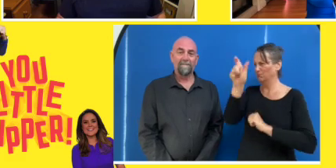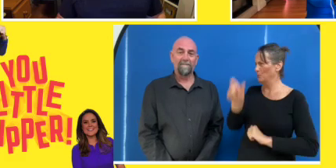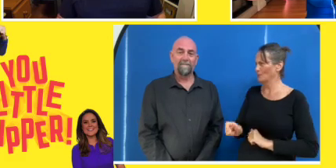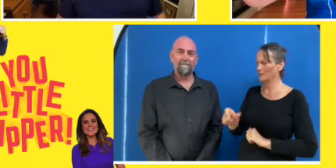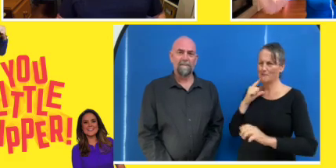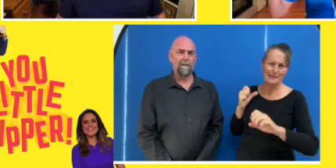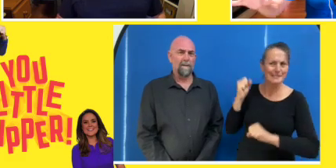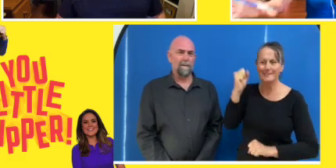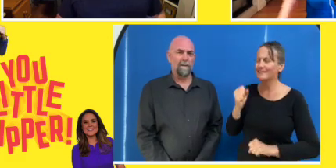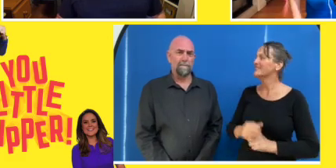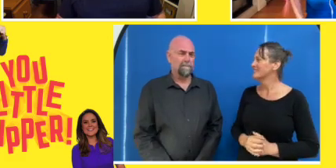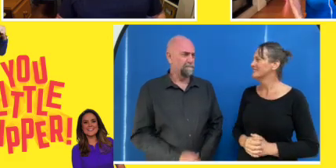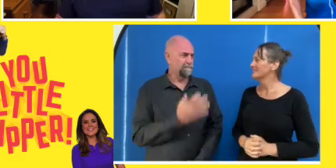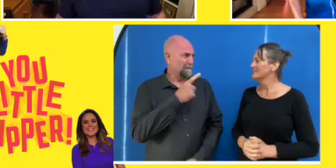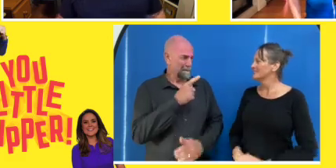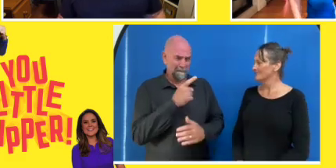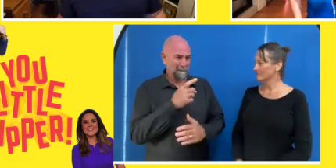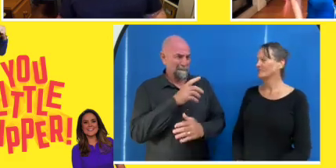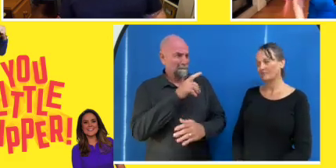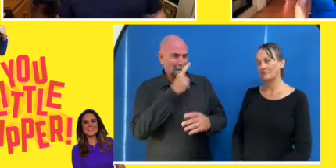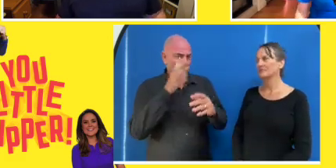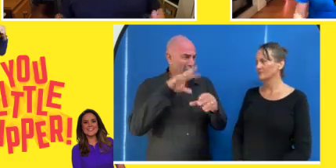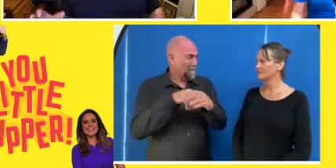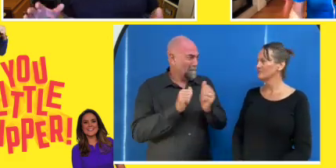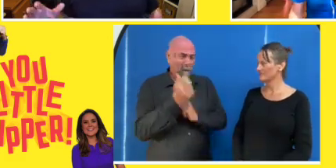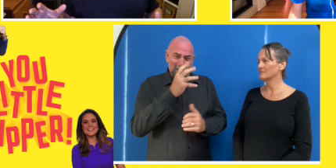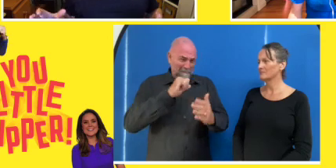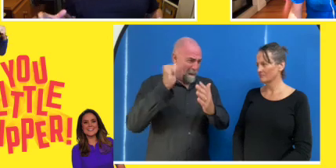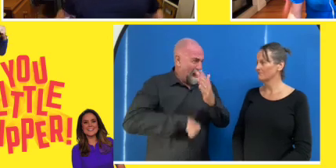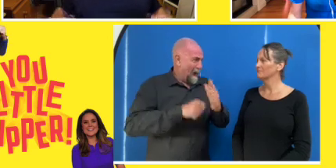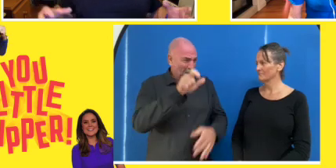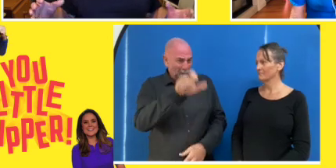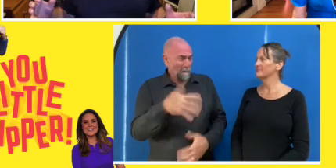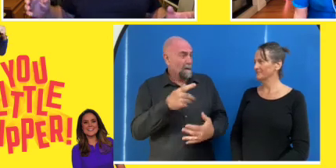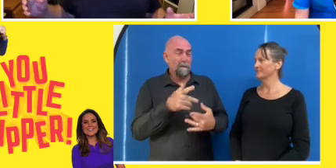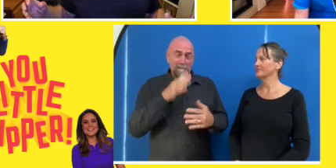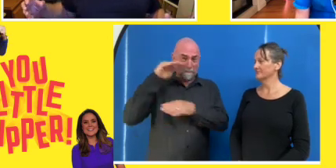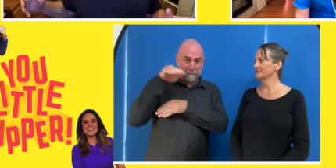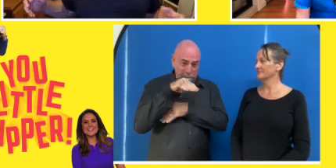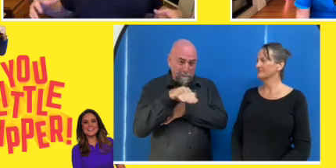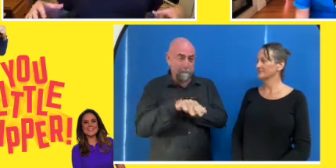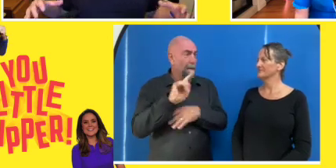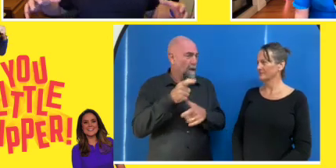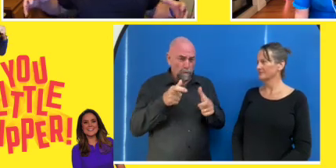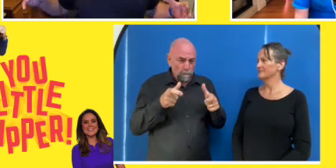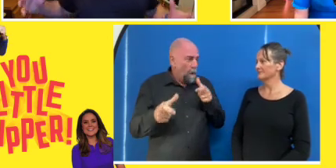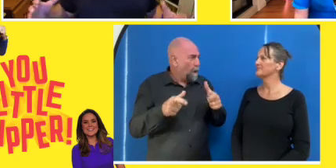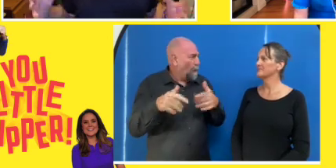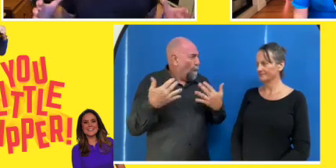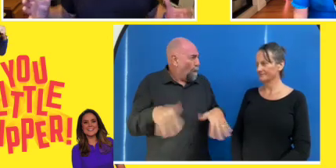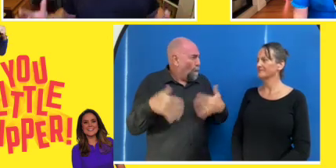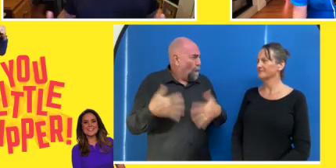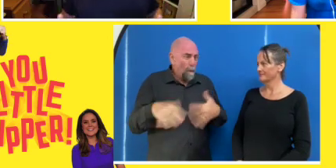what an absolute legend. That's my You Little Ripper moment. How tough are these guys? You know, not only are they going down and there's